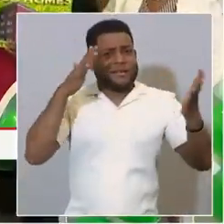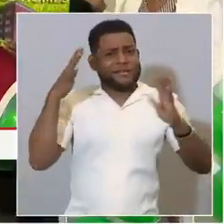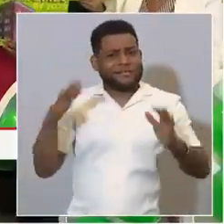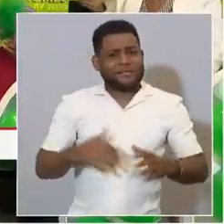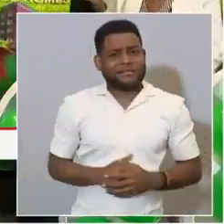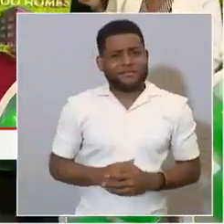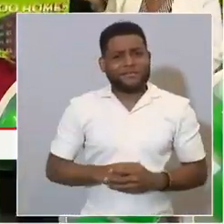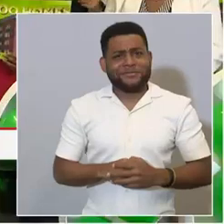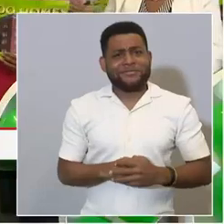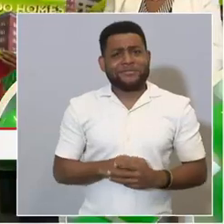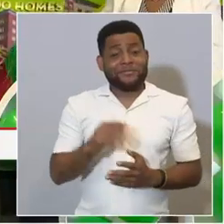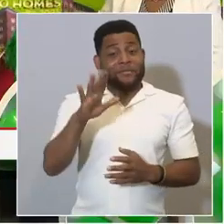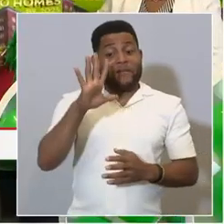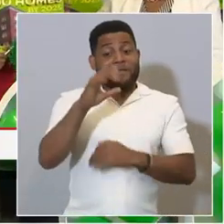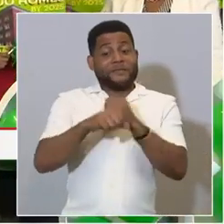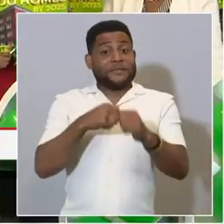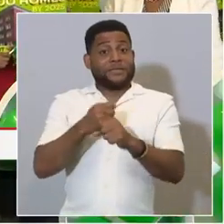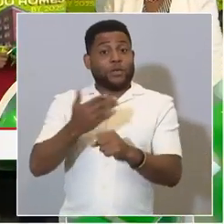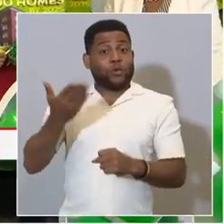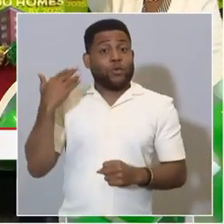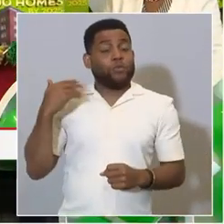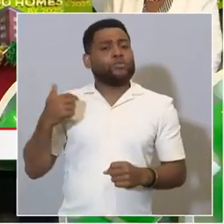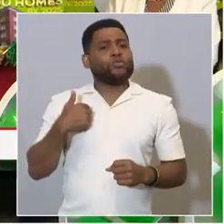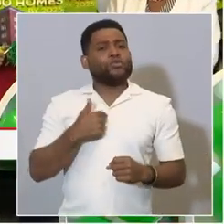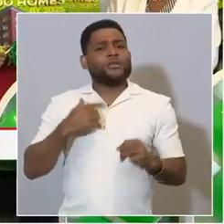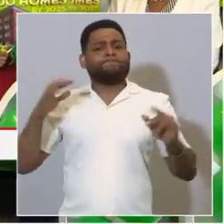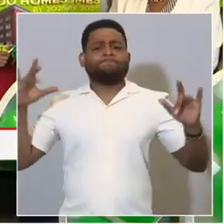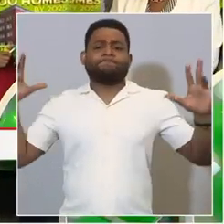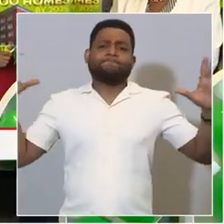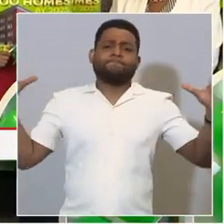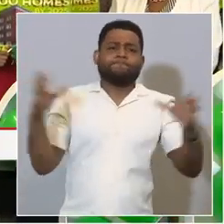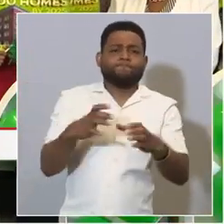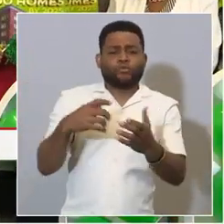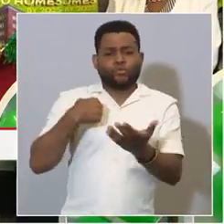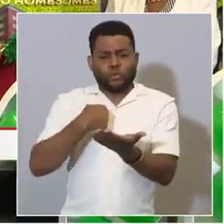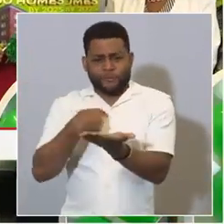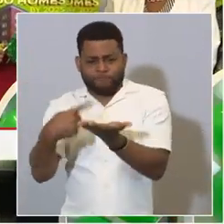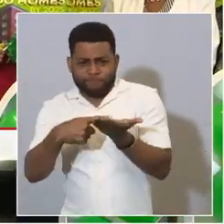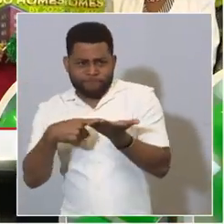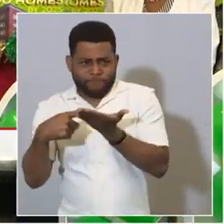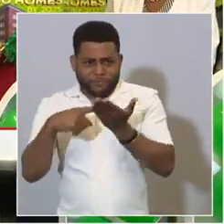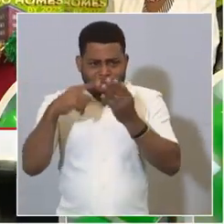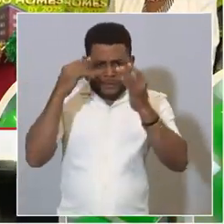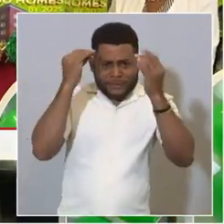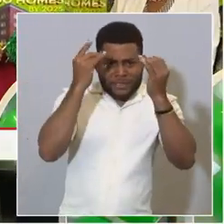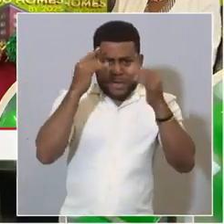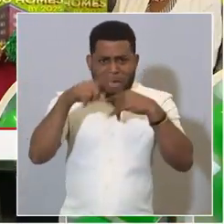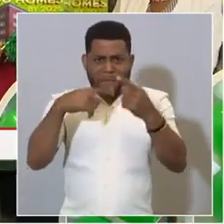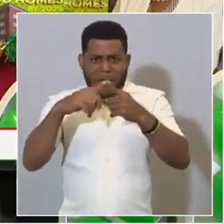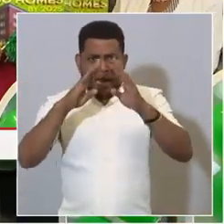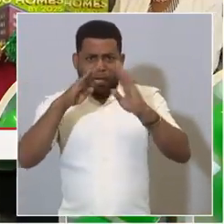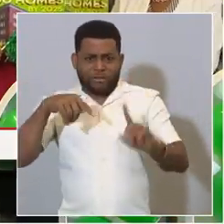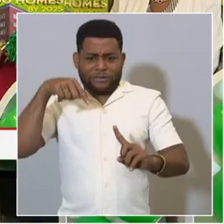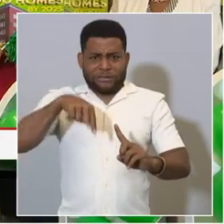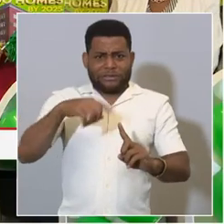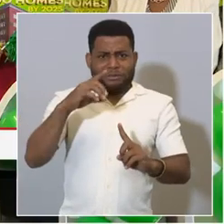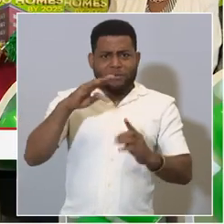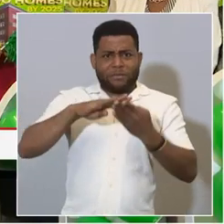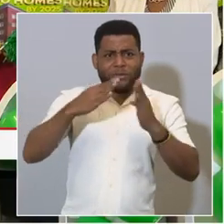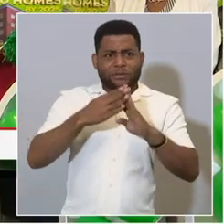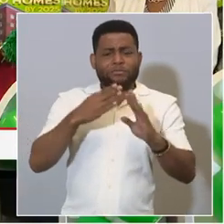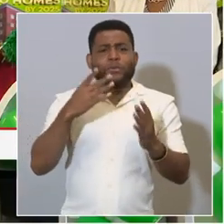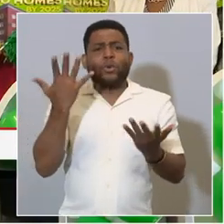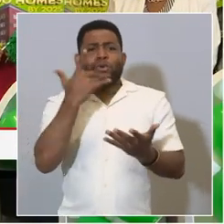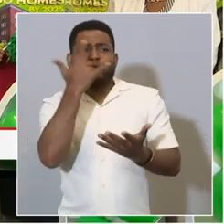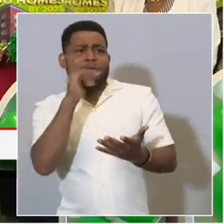Five years ago, we came together to envision the future of housing in our city. We talked about the challenges that we were facing